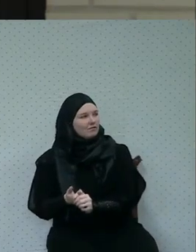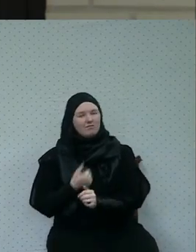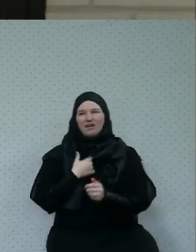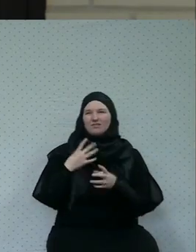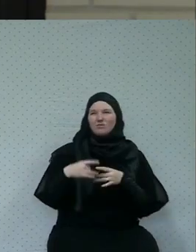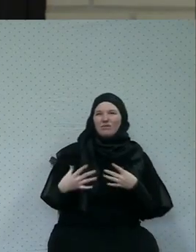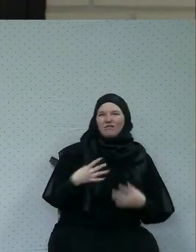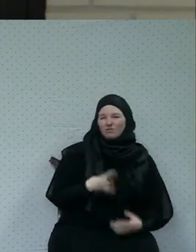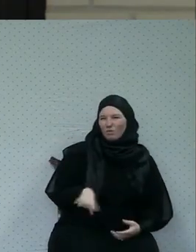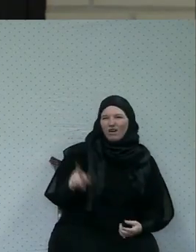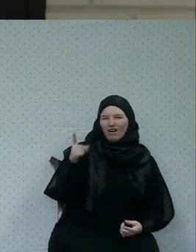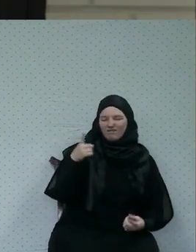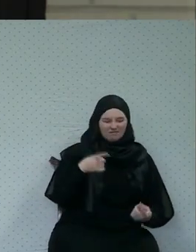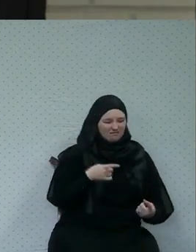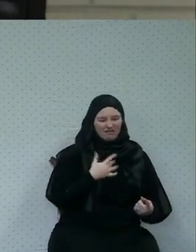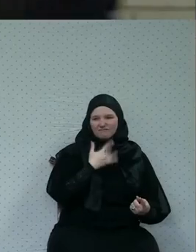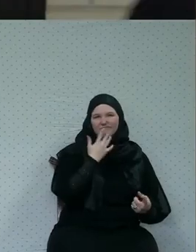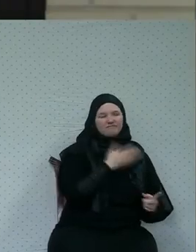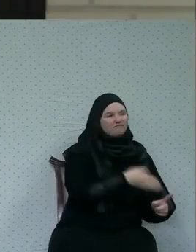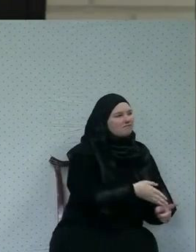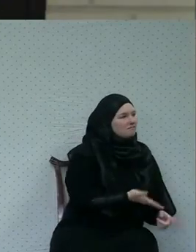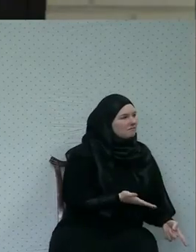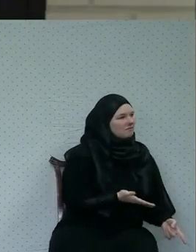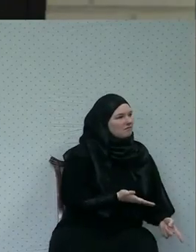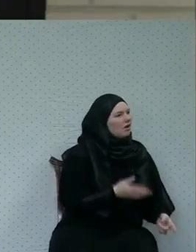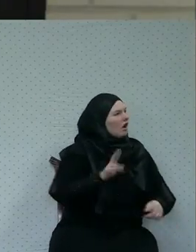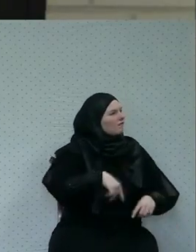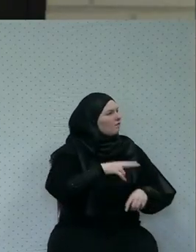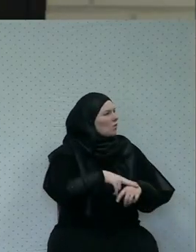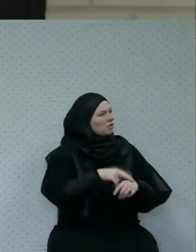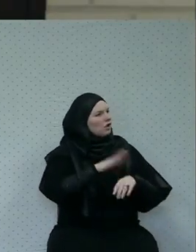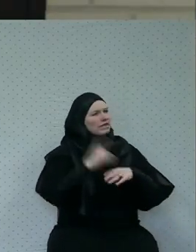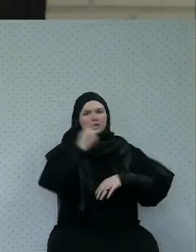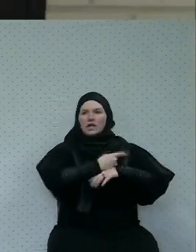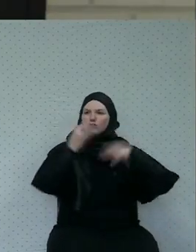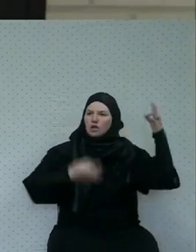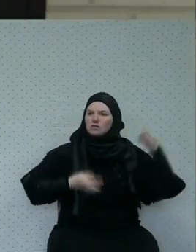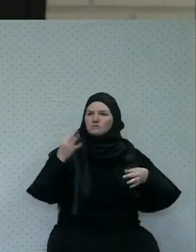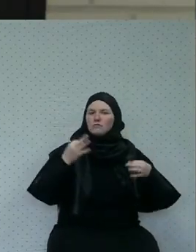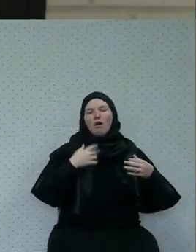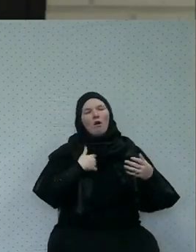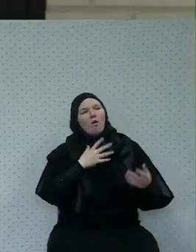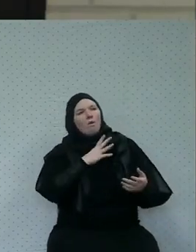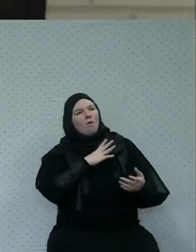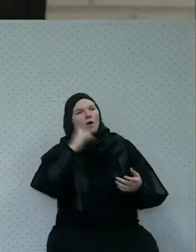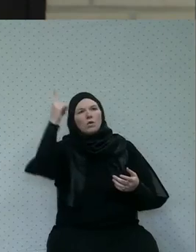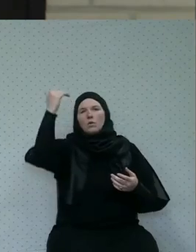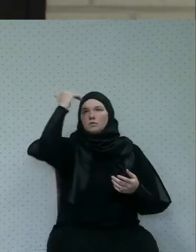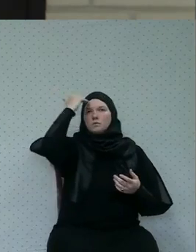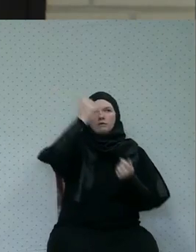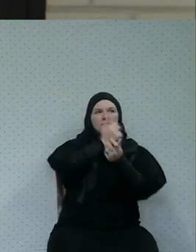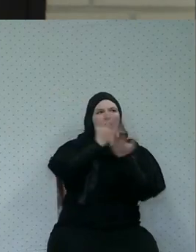Oh Sheikh, yes, of course, I'm coming for Allah's judgment and I have nothing. I will accept what you judge. Because they